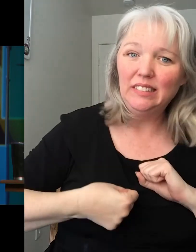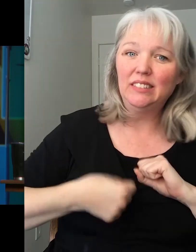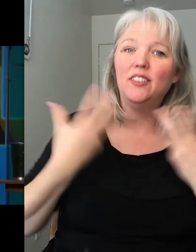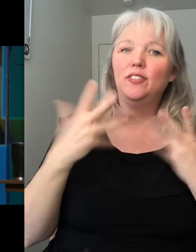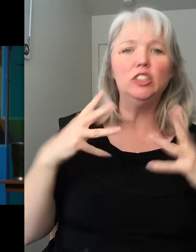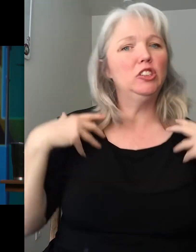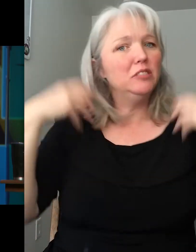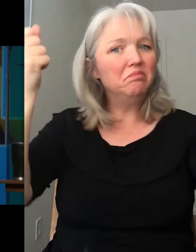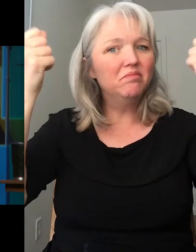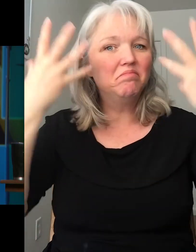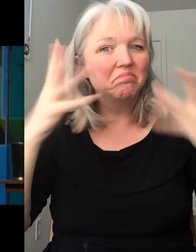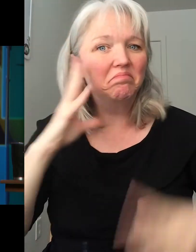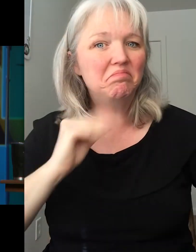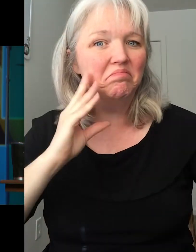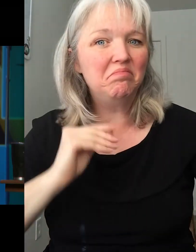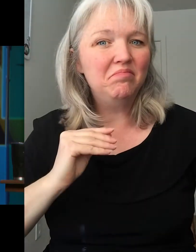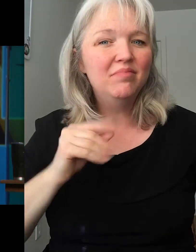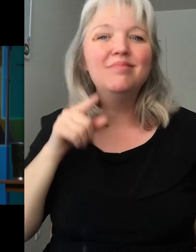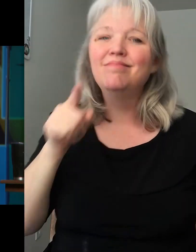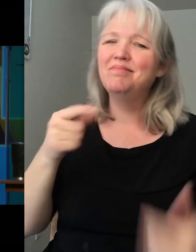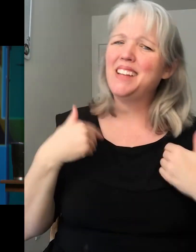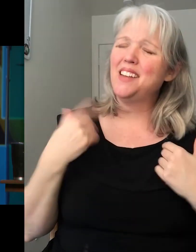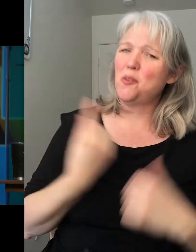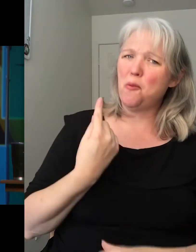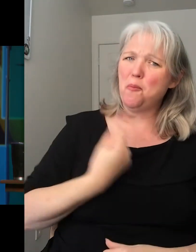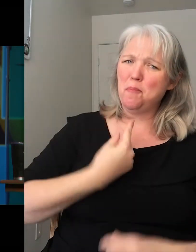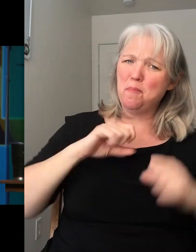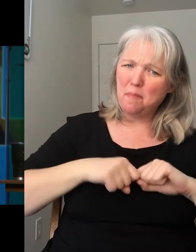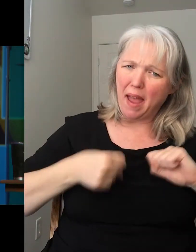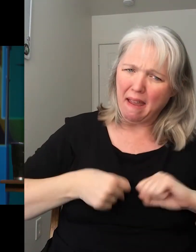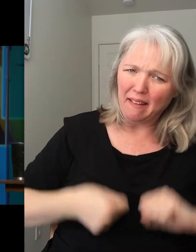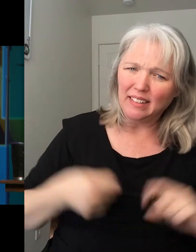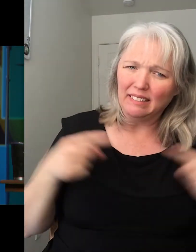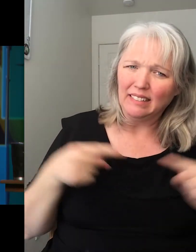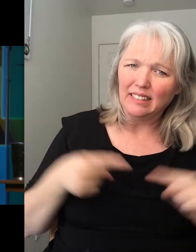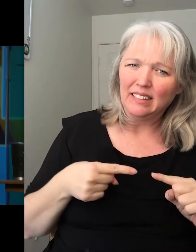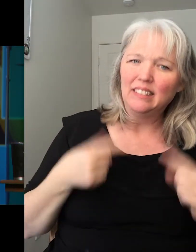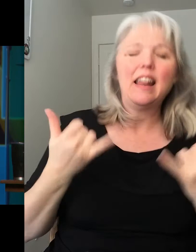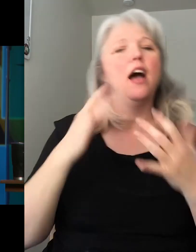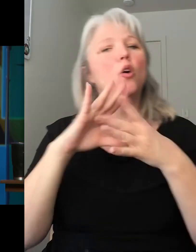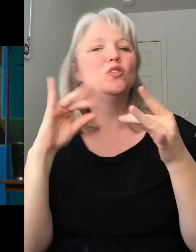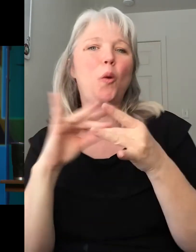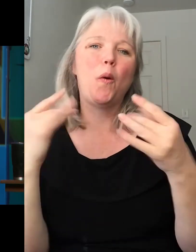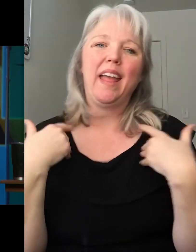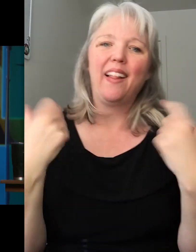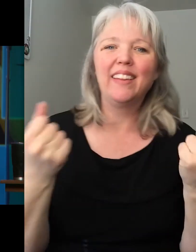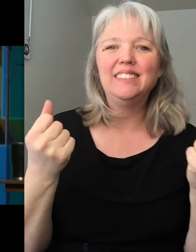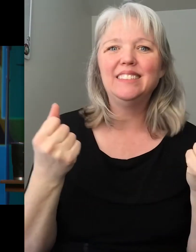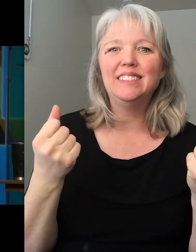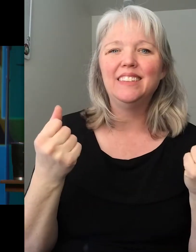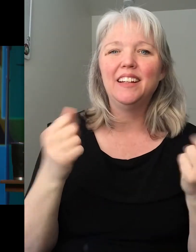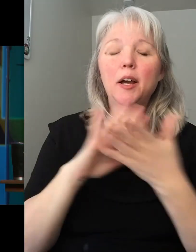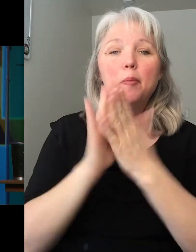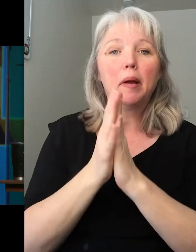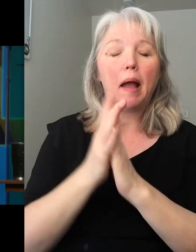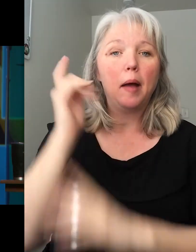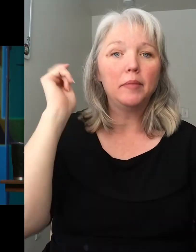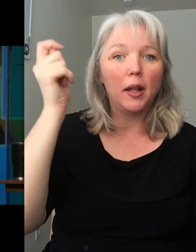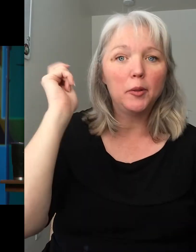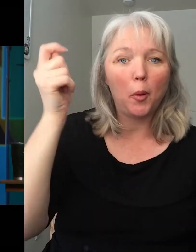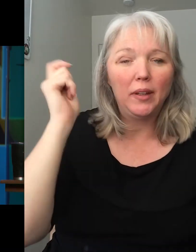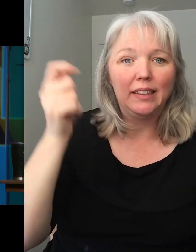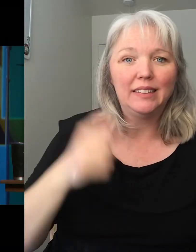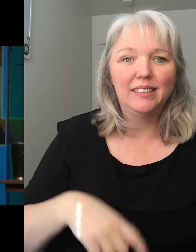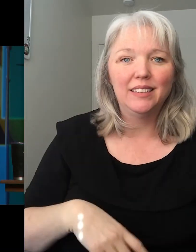broken. One who's been healed. One who has nothing but pain. One who has a story of healing. And they